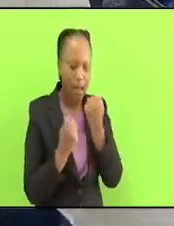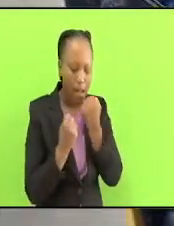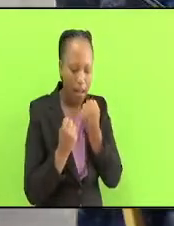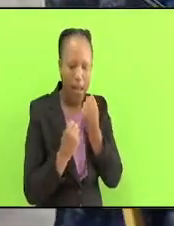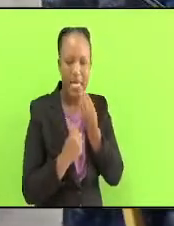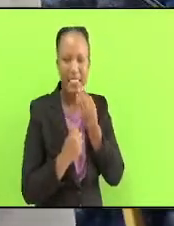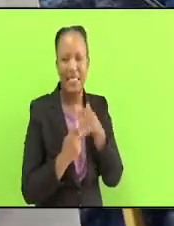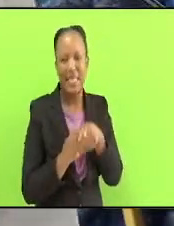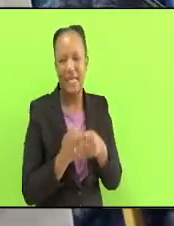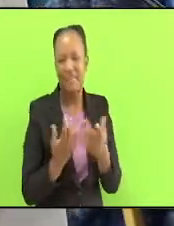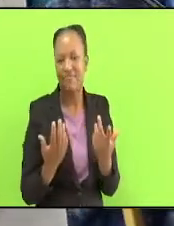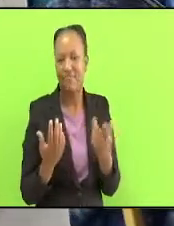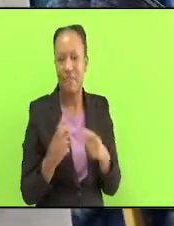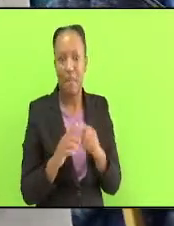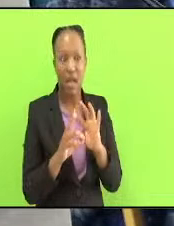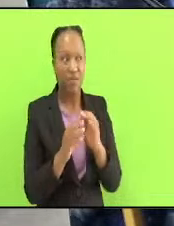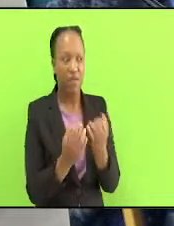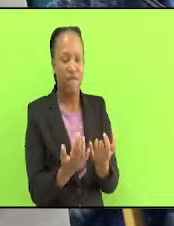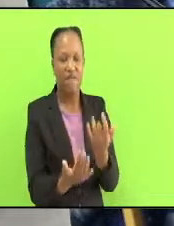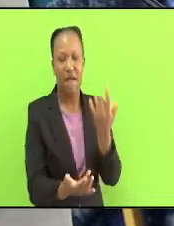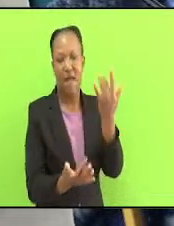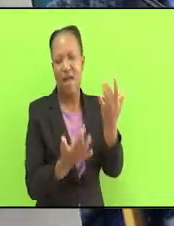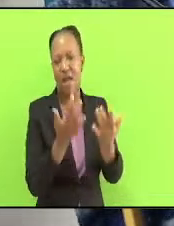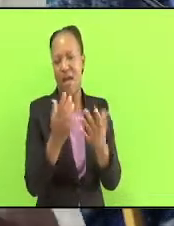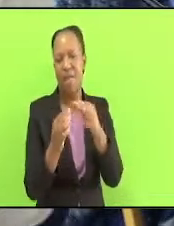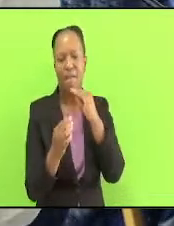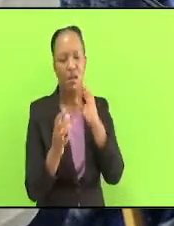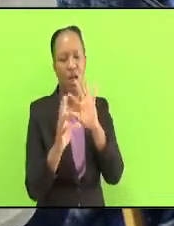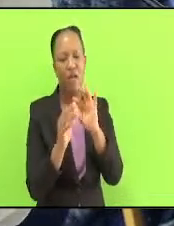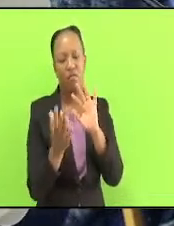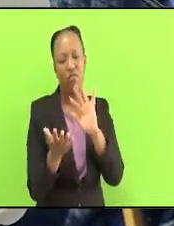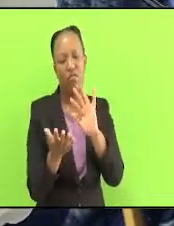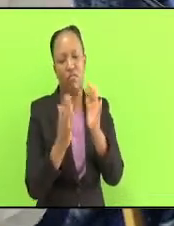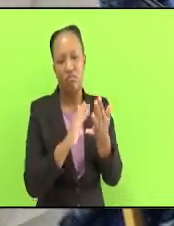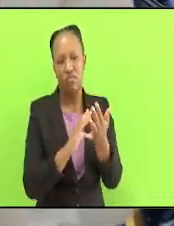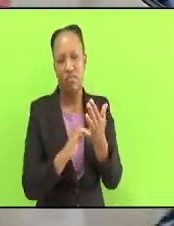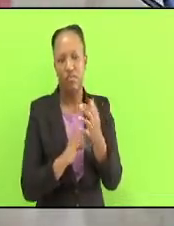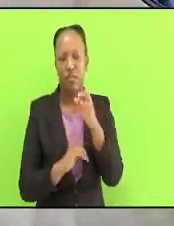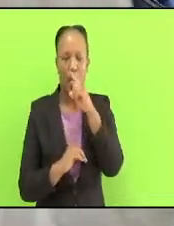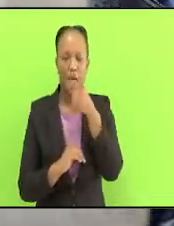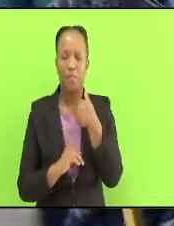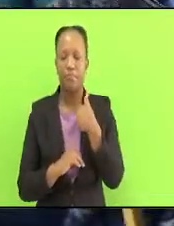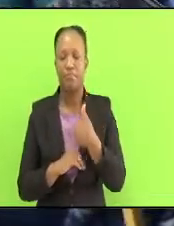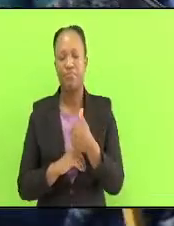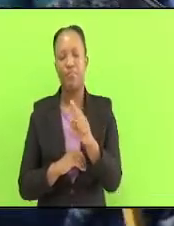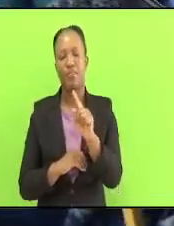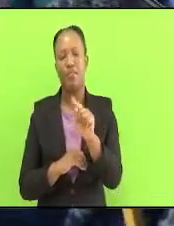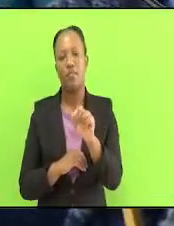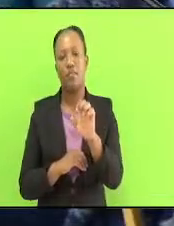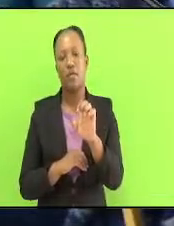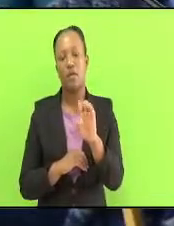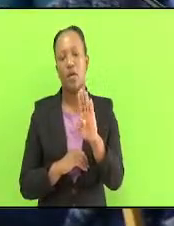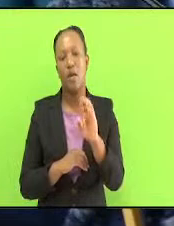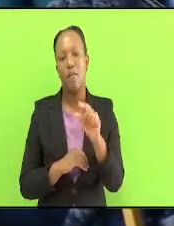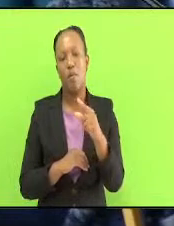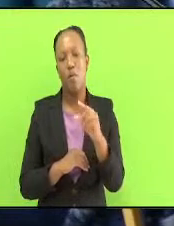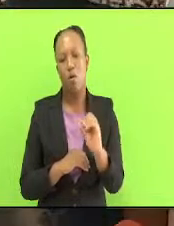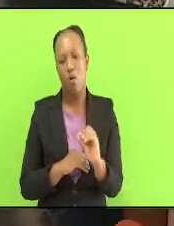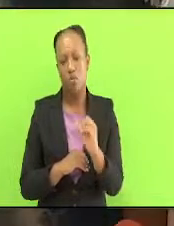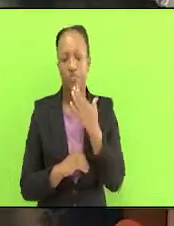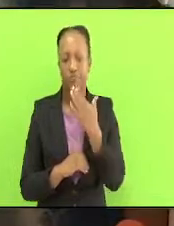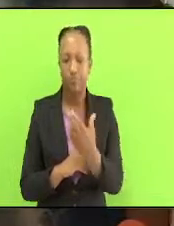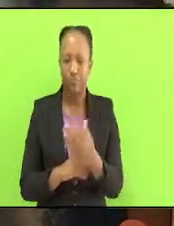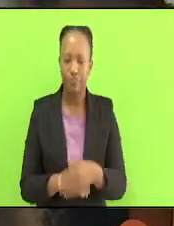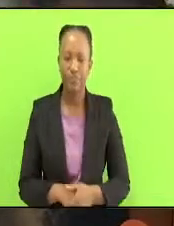e la maha. When they burn up, it means it's the end of everything. Ke tsa ka lebitso ke Tebogo, thank you. I said my name is Tebogo, ke a leboga.